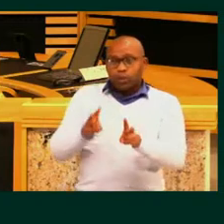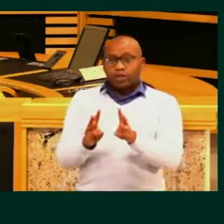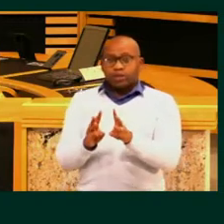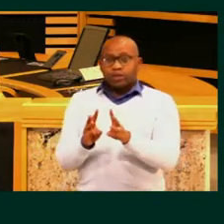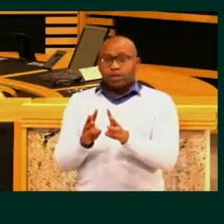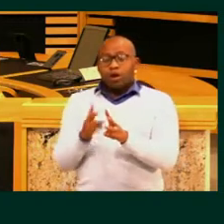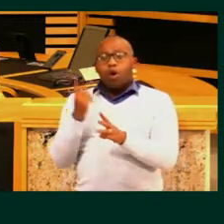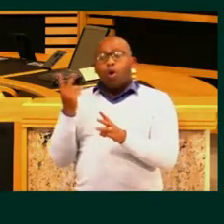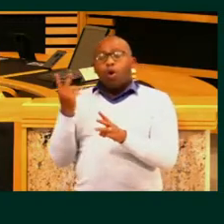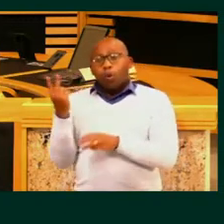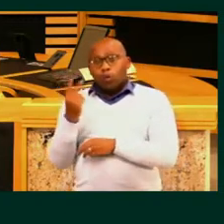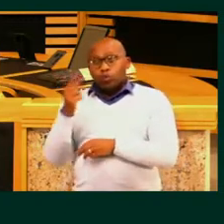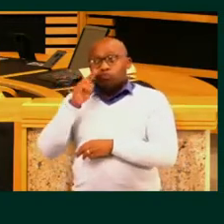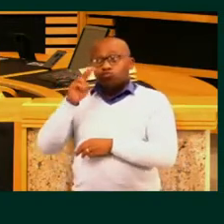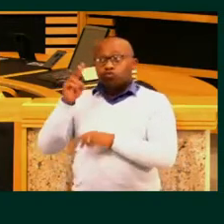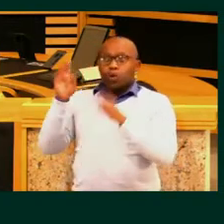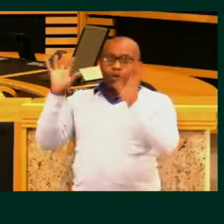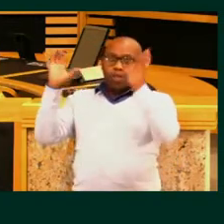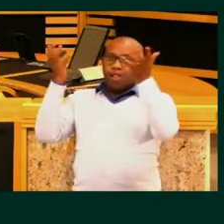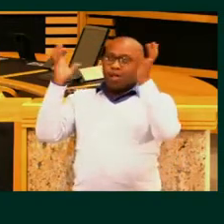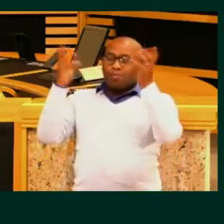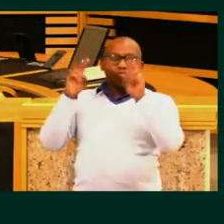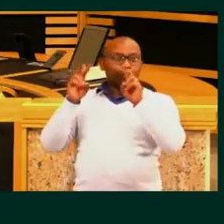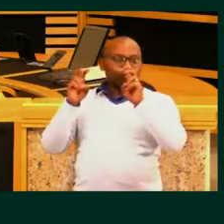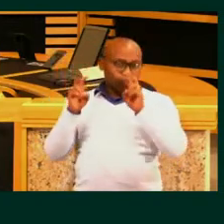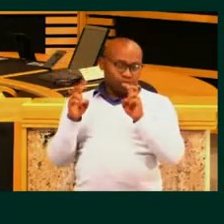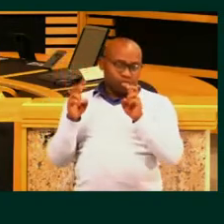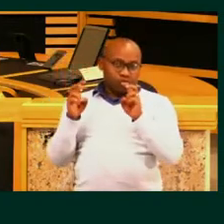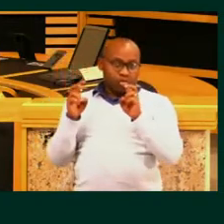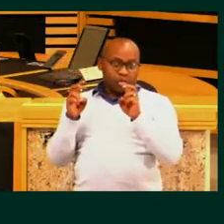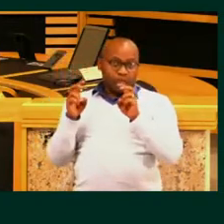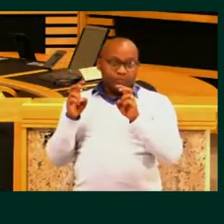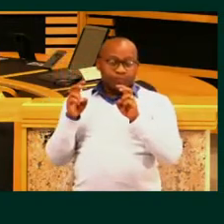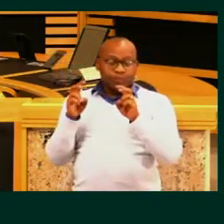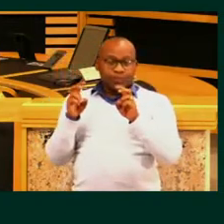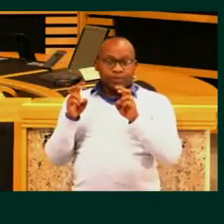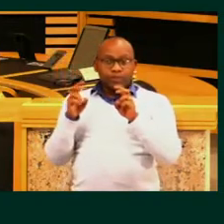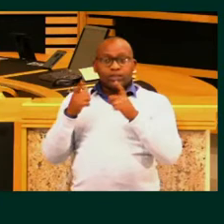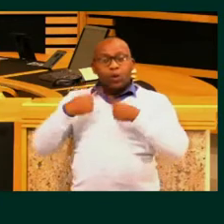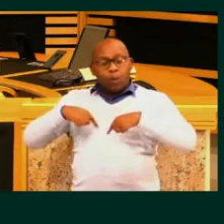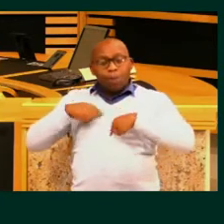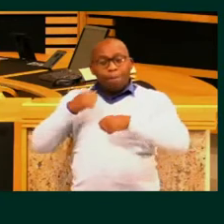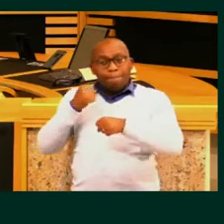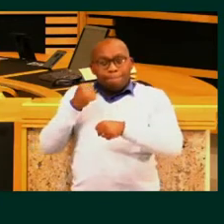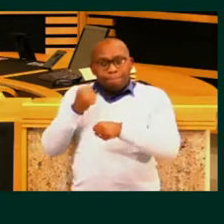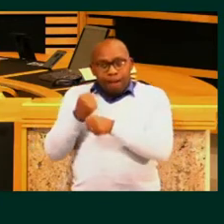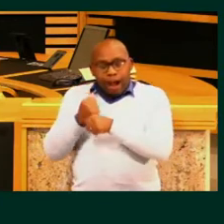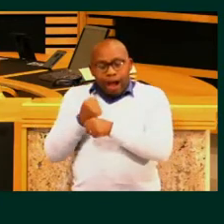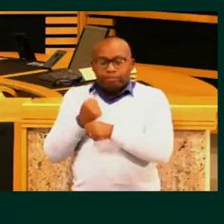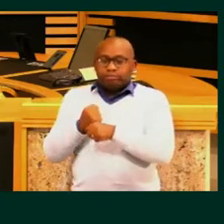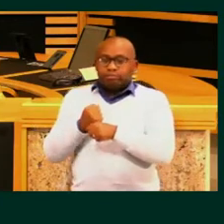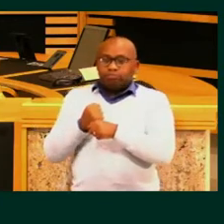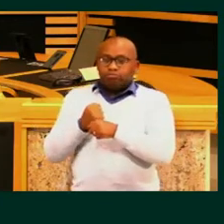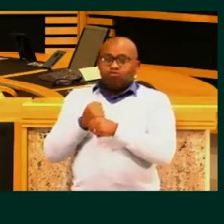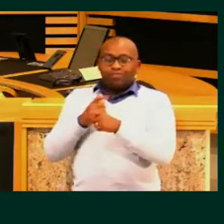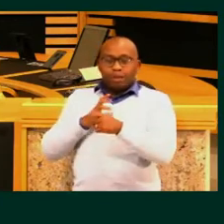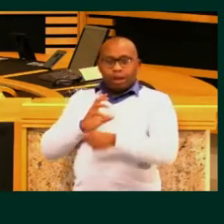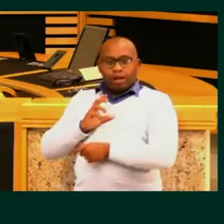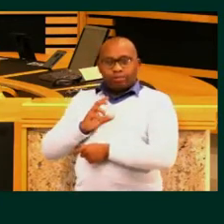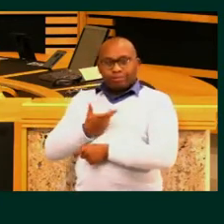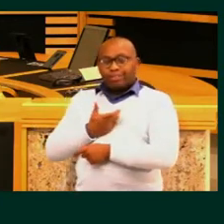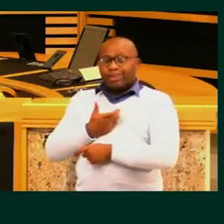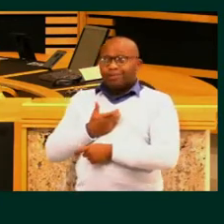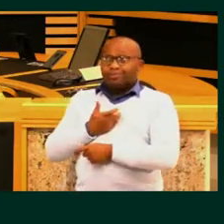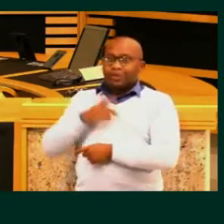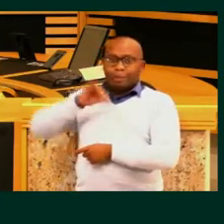climate conditions because uh we must be able to adapt because climate change